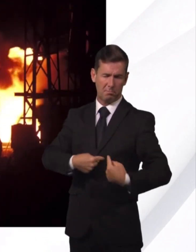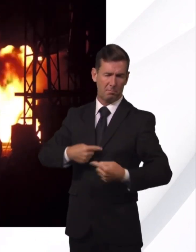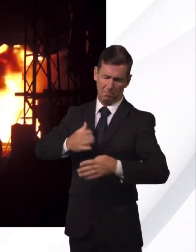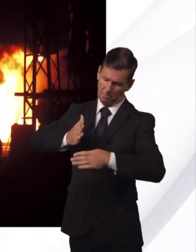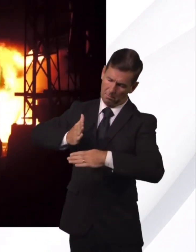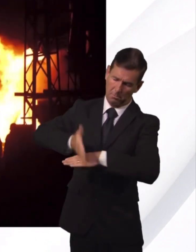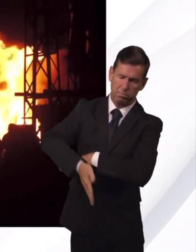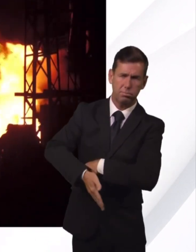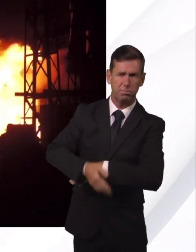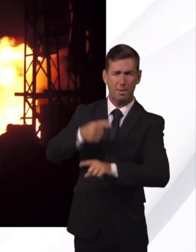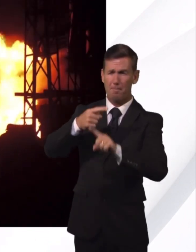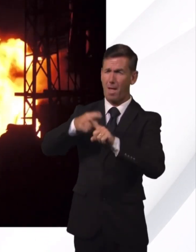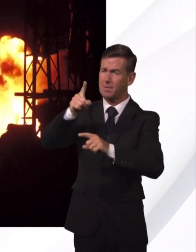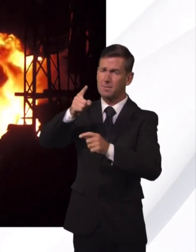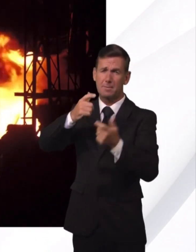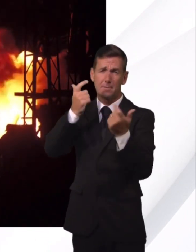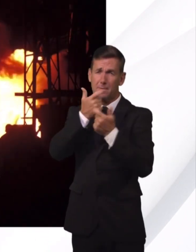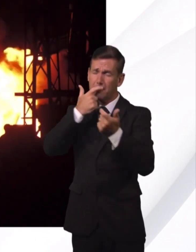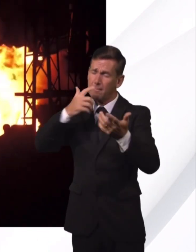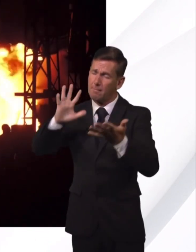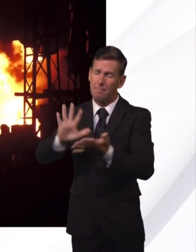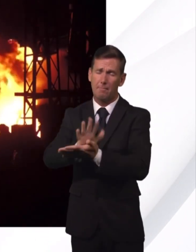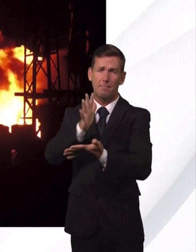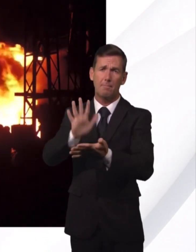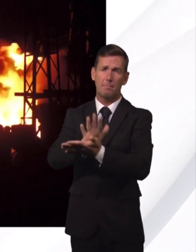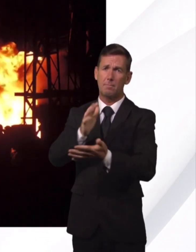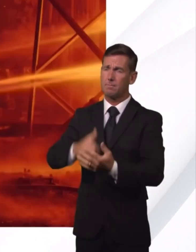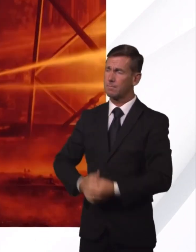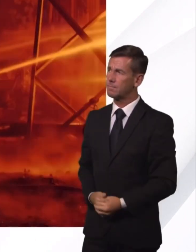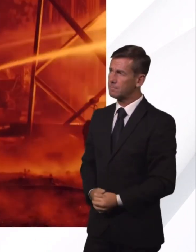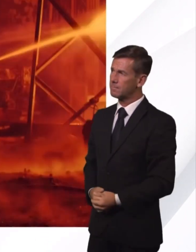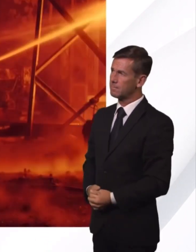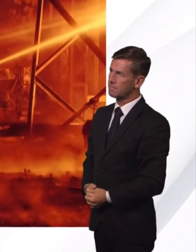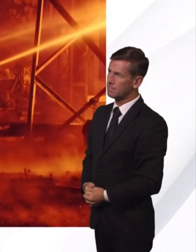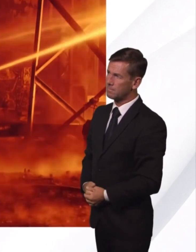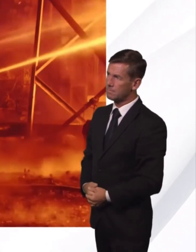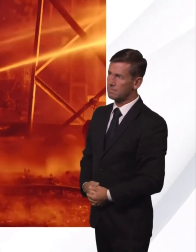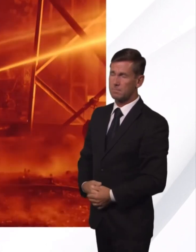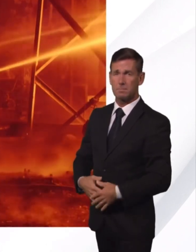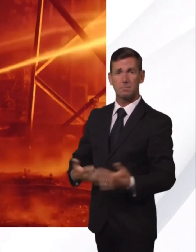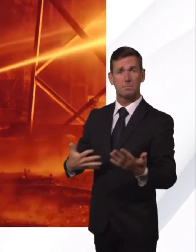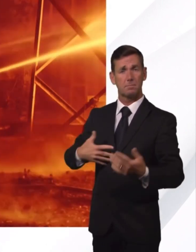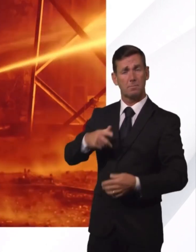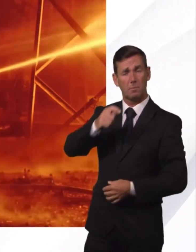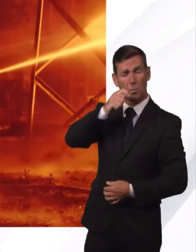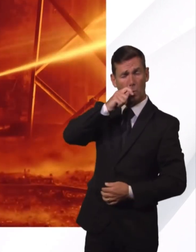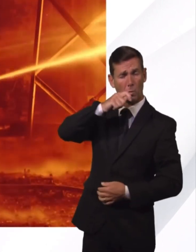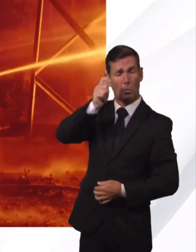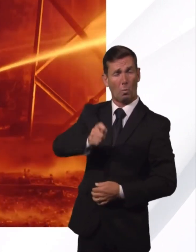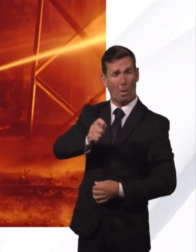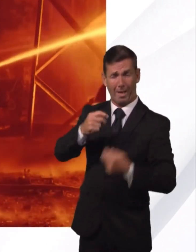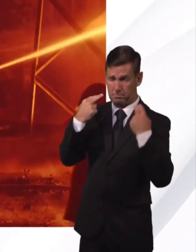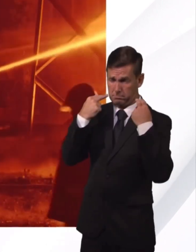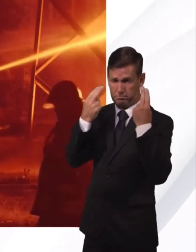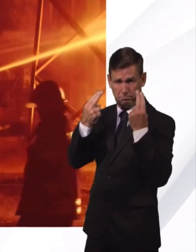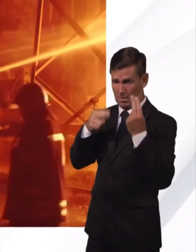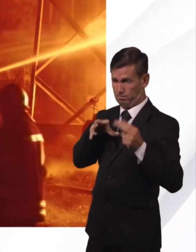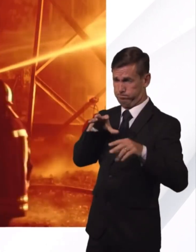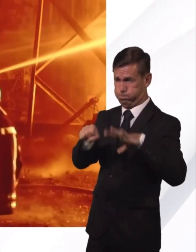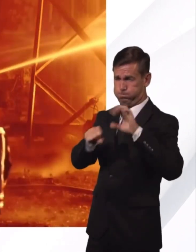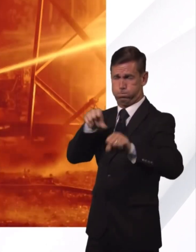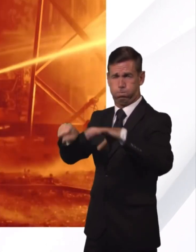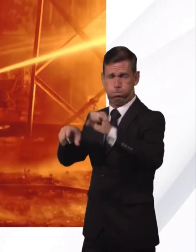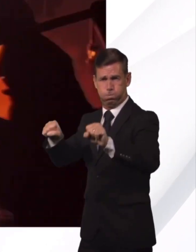Also in the programme this afternoon, after Ukraine's successful counterattack against Russian forces, it says the Kremlin is now